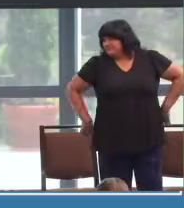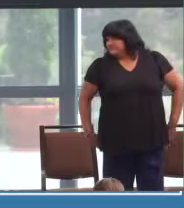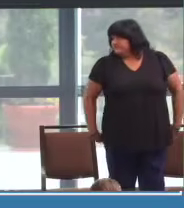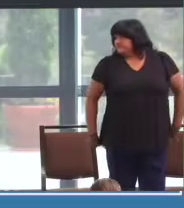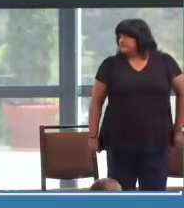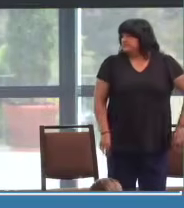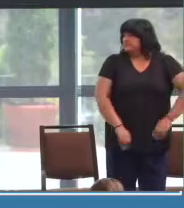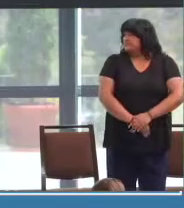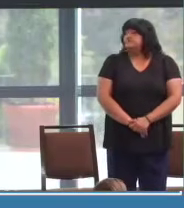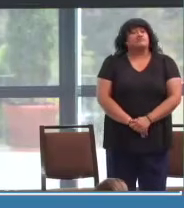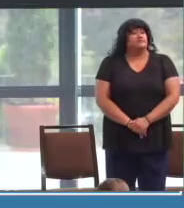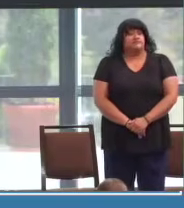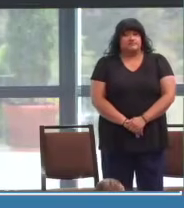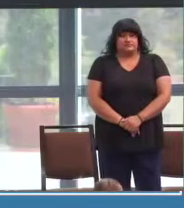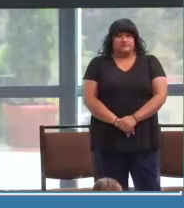Oh, okay.